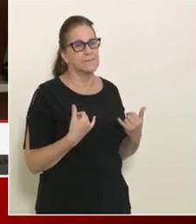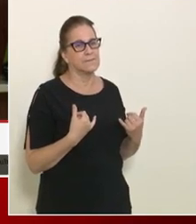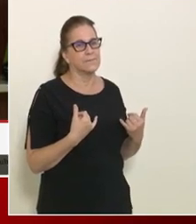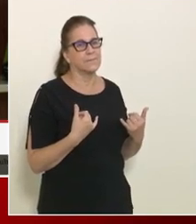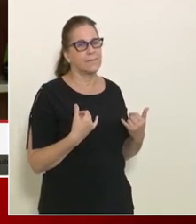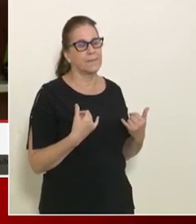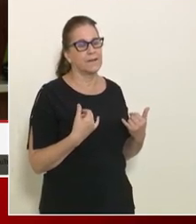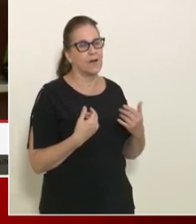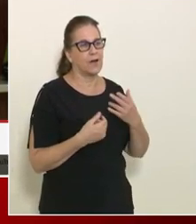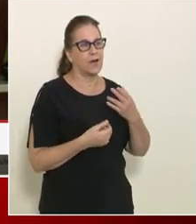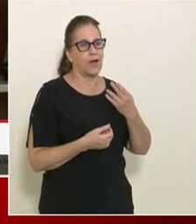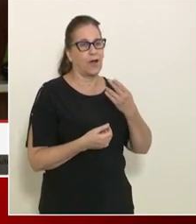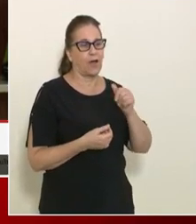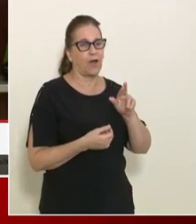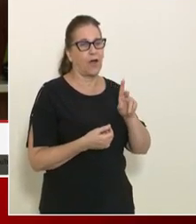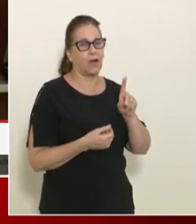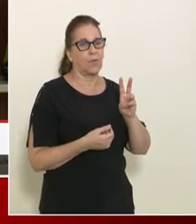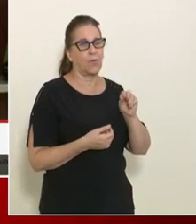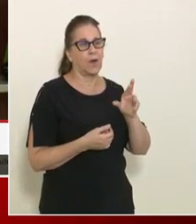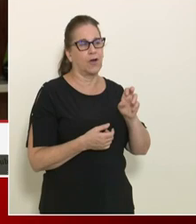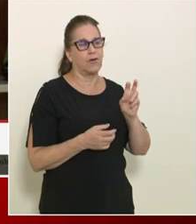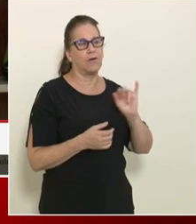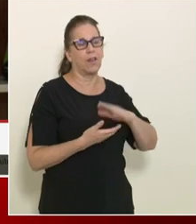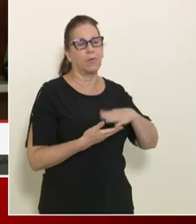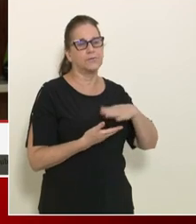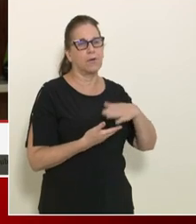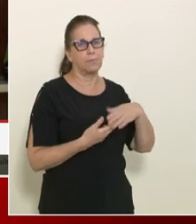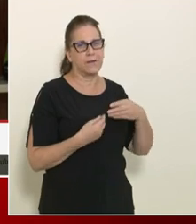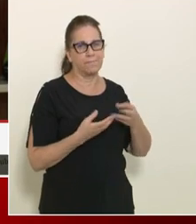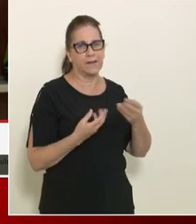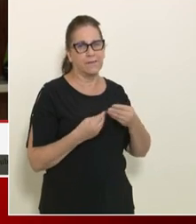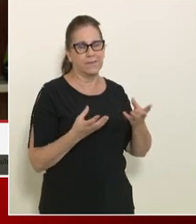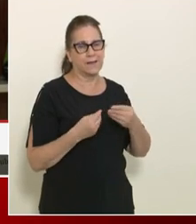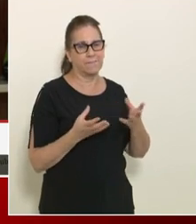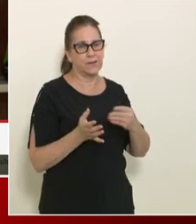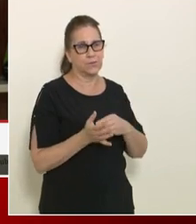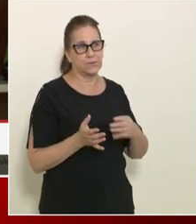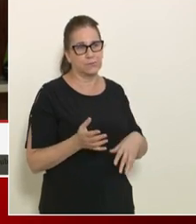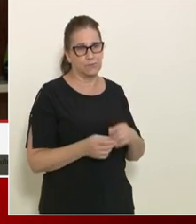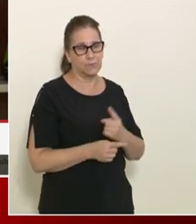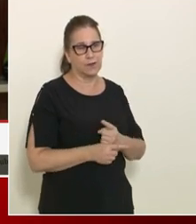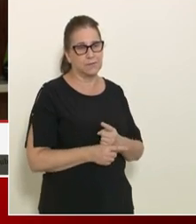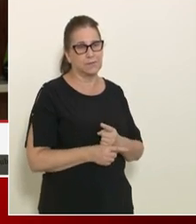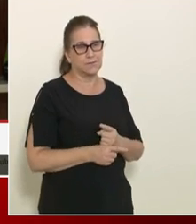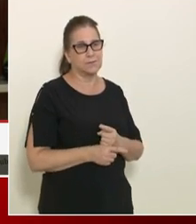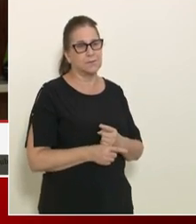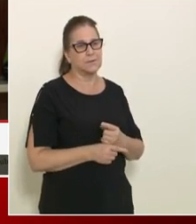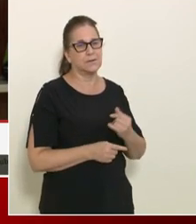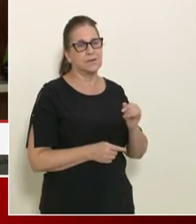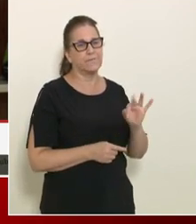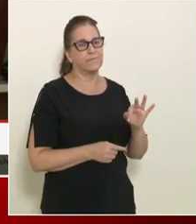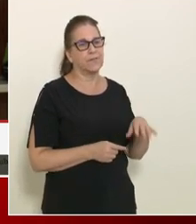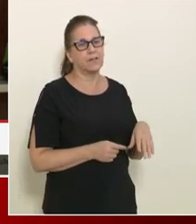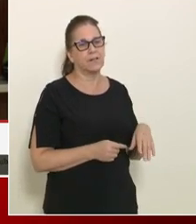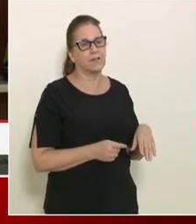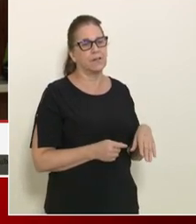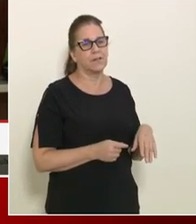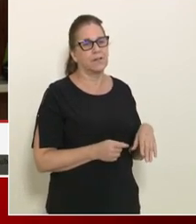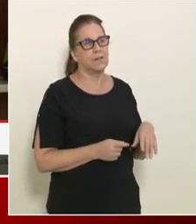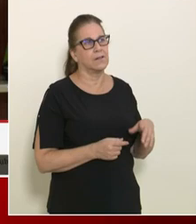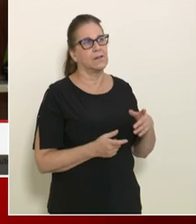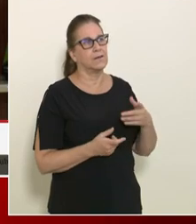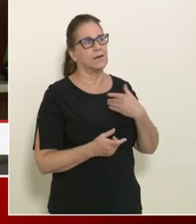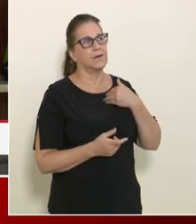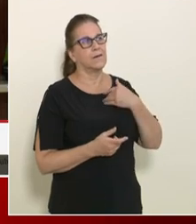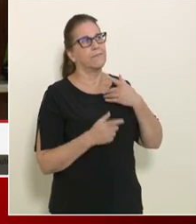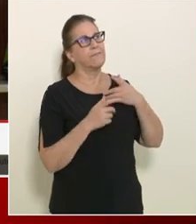dead zones within the District of Columbia. Is there anything you're doing to try to boost reception of the internet around town with temporary towers or anything